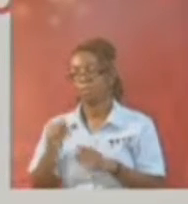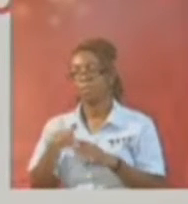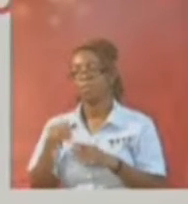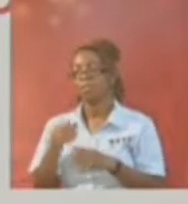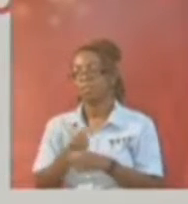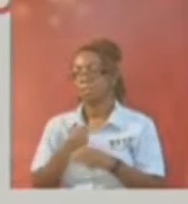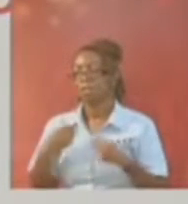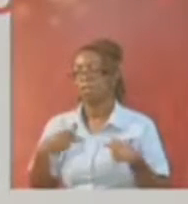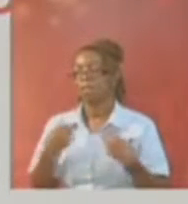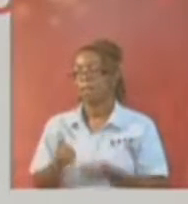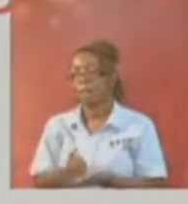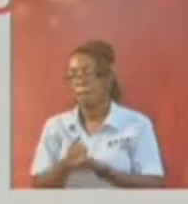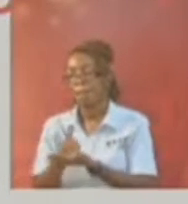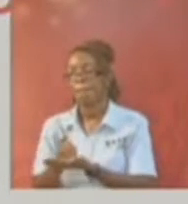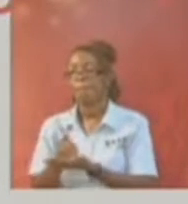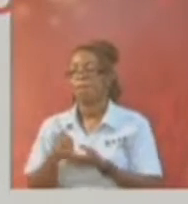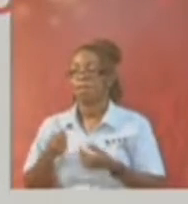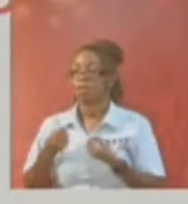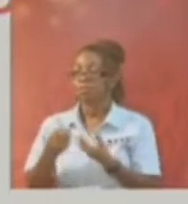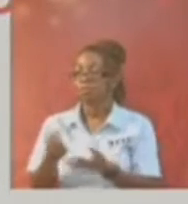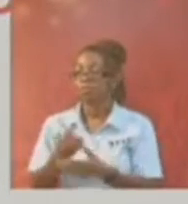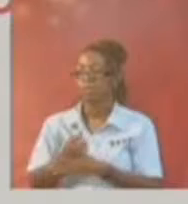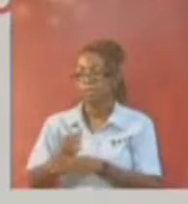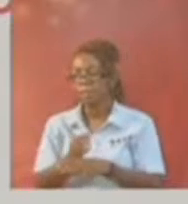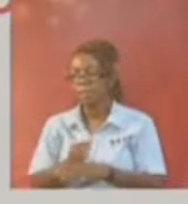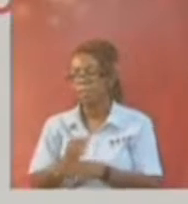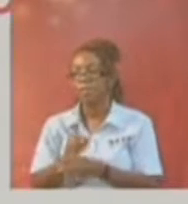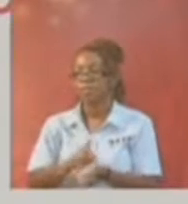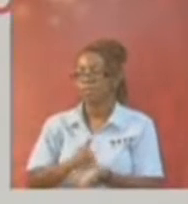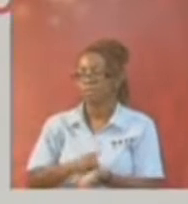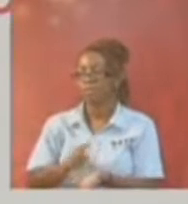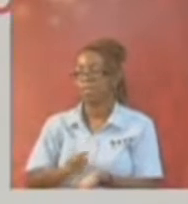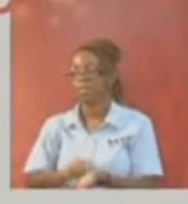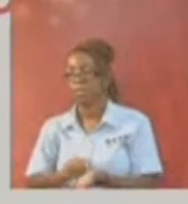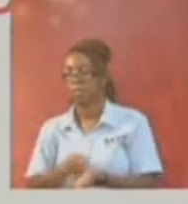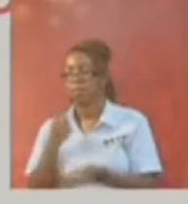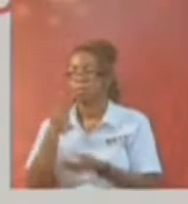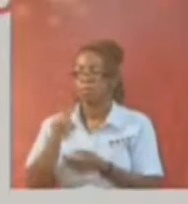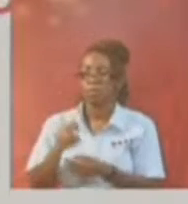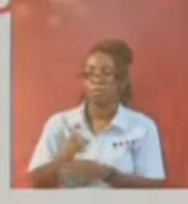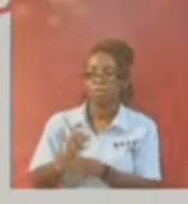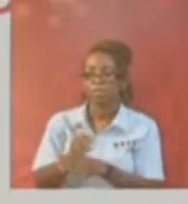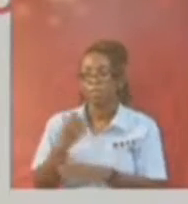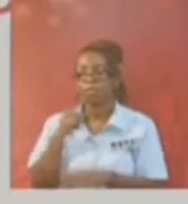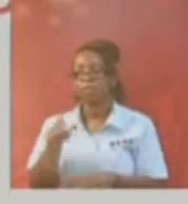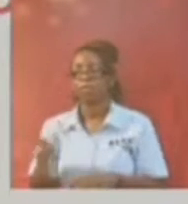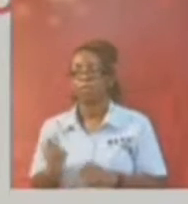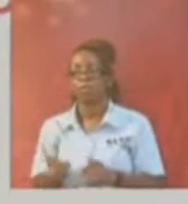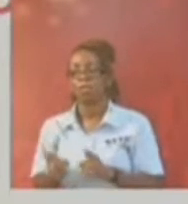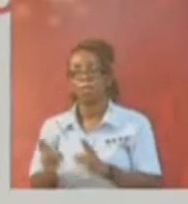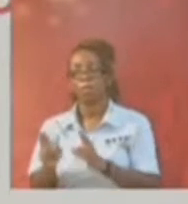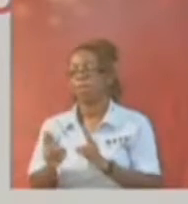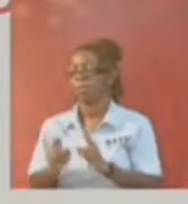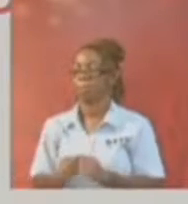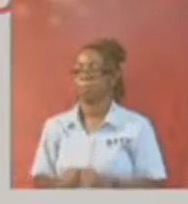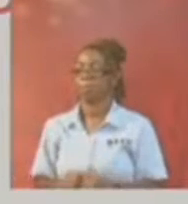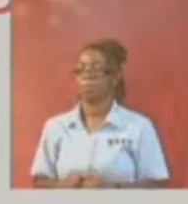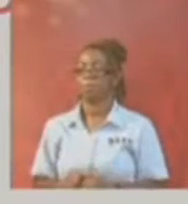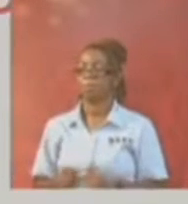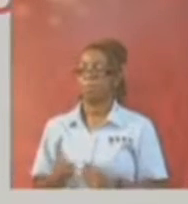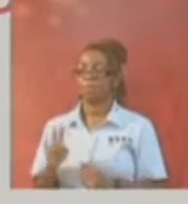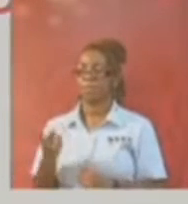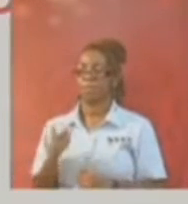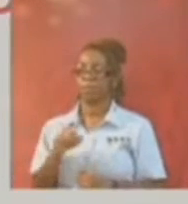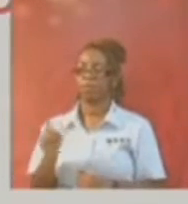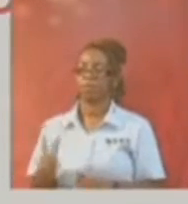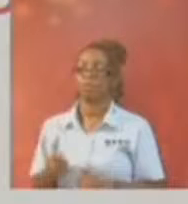possible outcomes can be had by all persons. So hopefully that takes care of the second question. Can